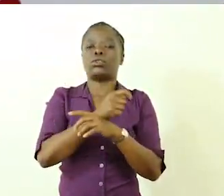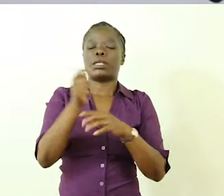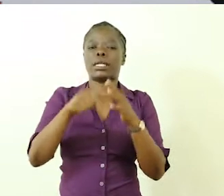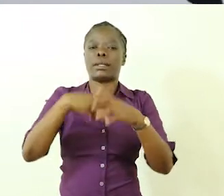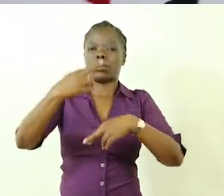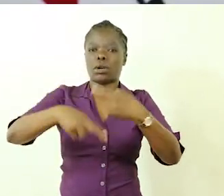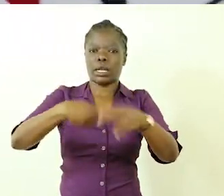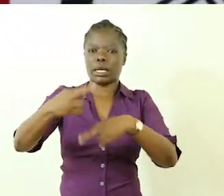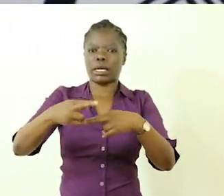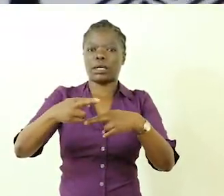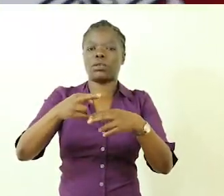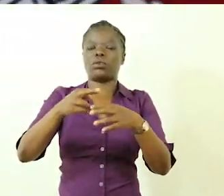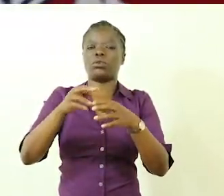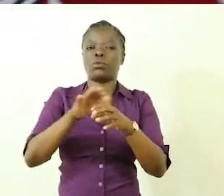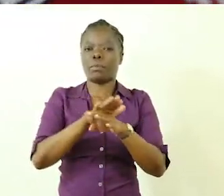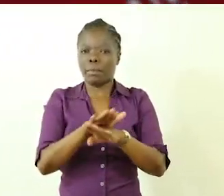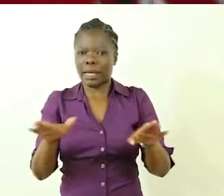baby on the therapy ball,